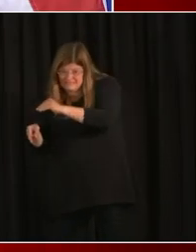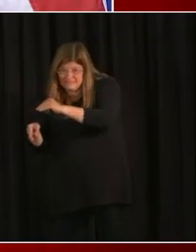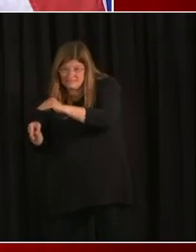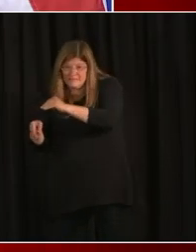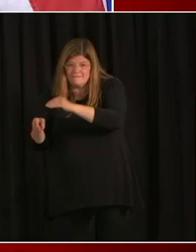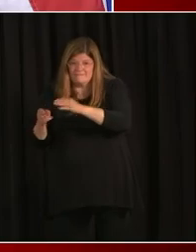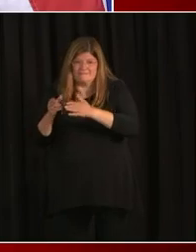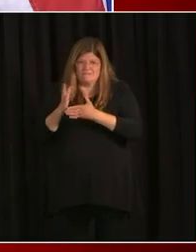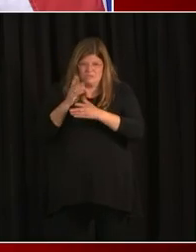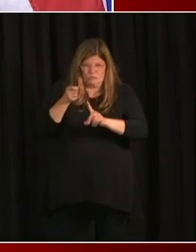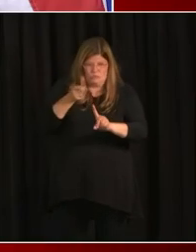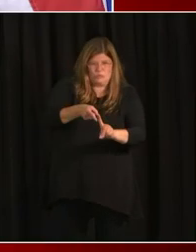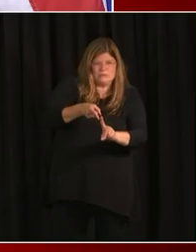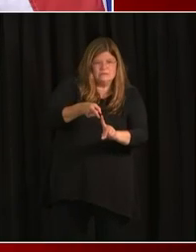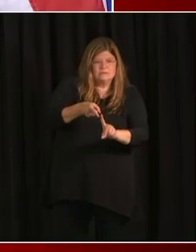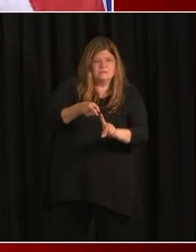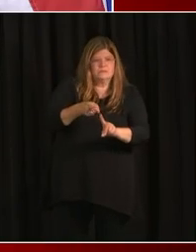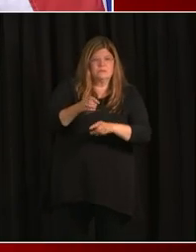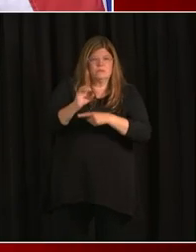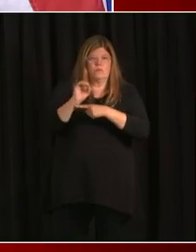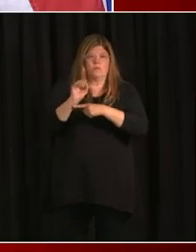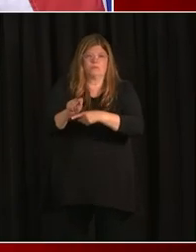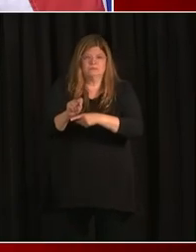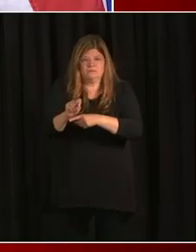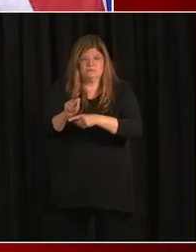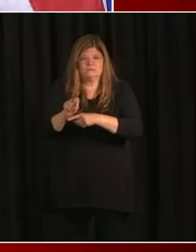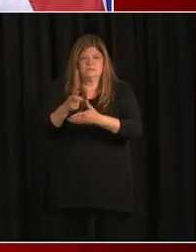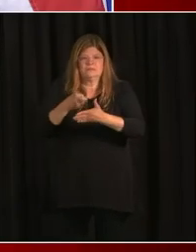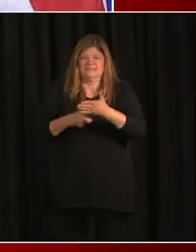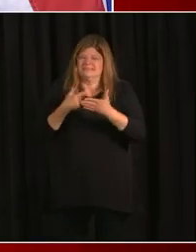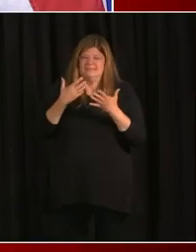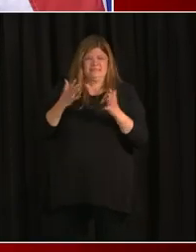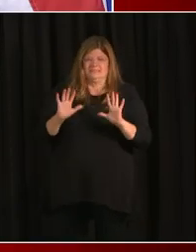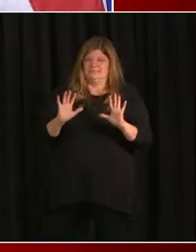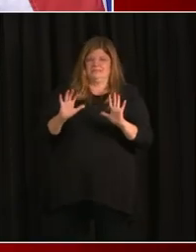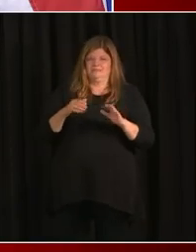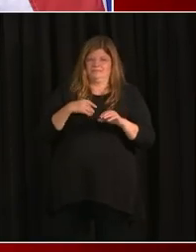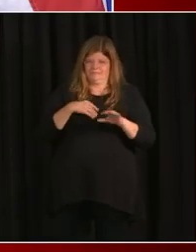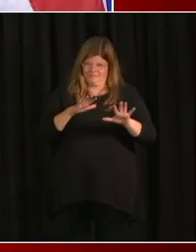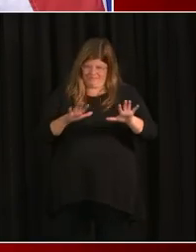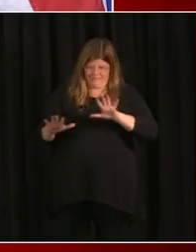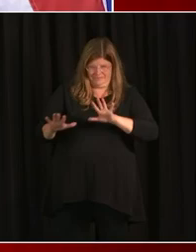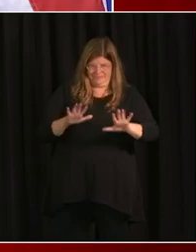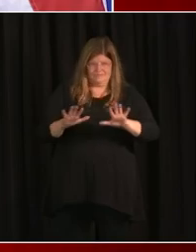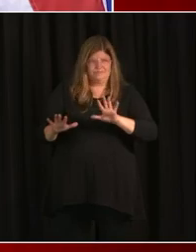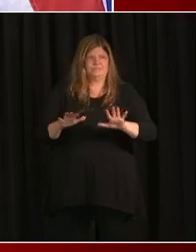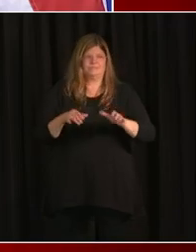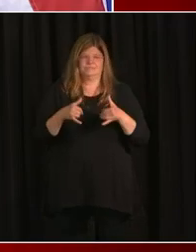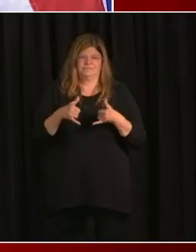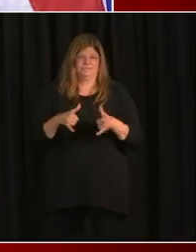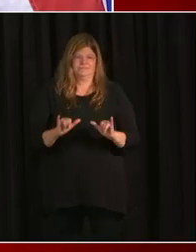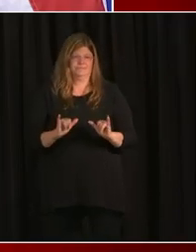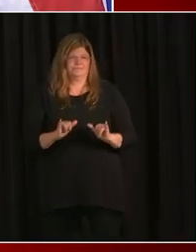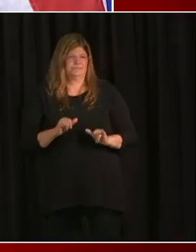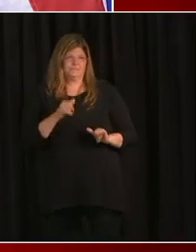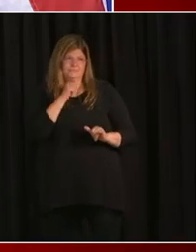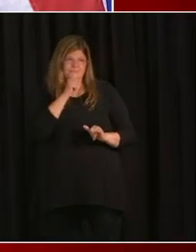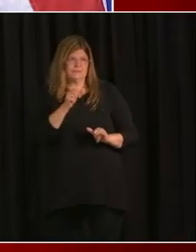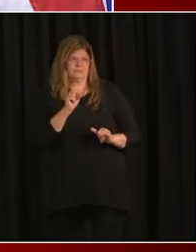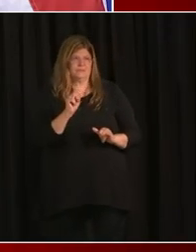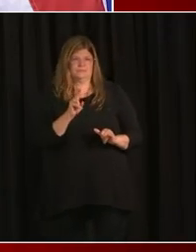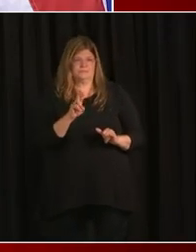trigger overtime costs that I'm not sure have been properly accounted for. CA, do you want to add to